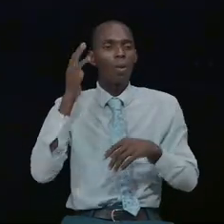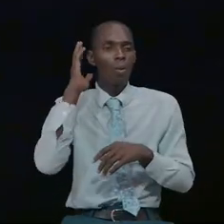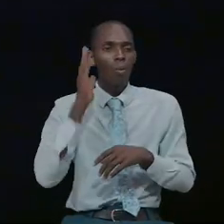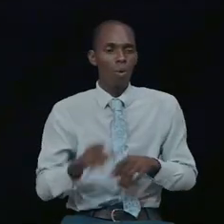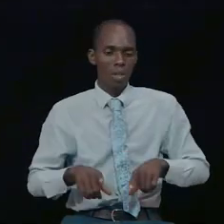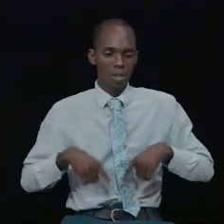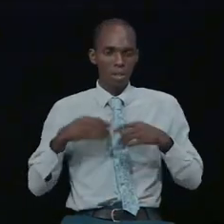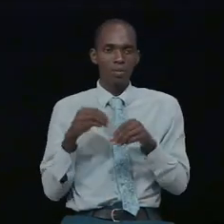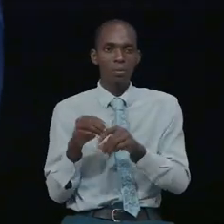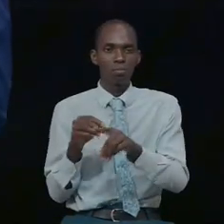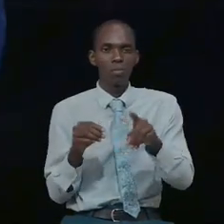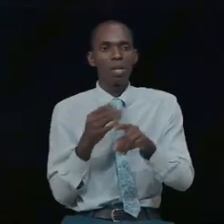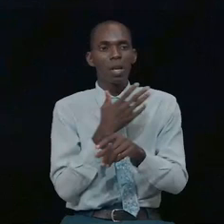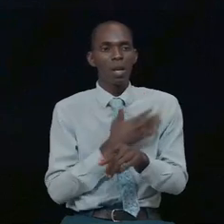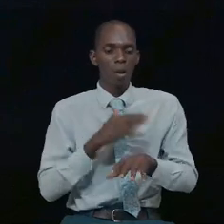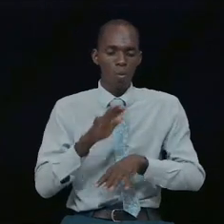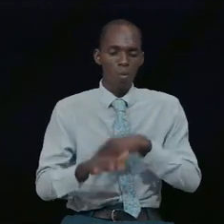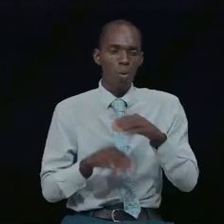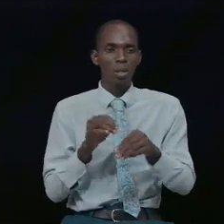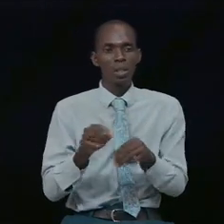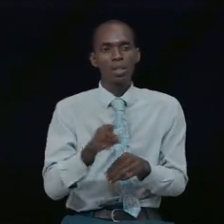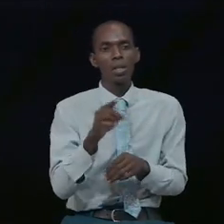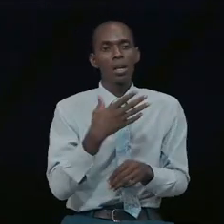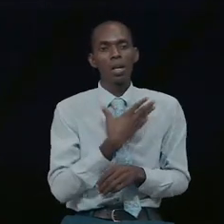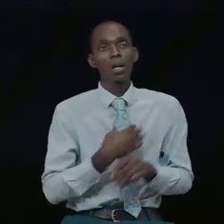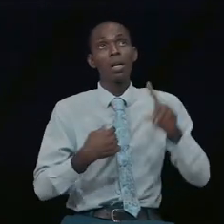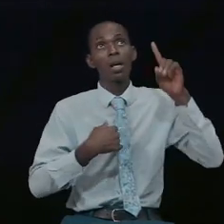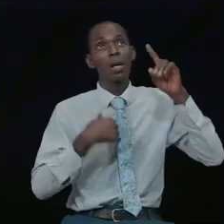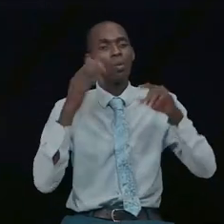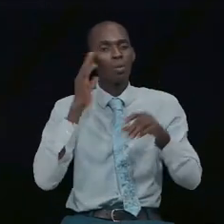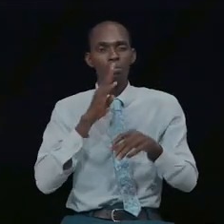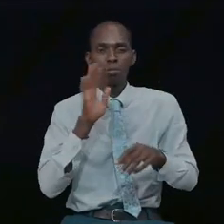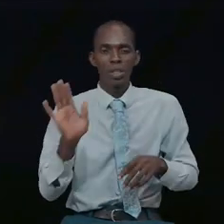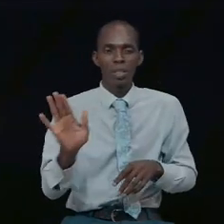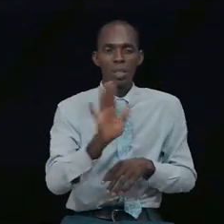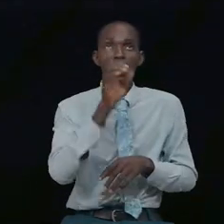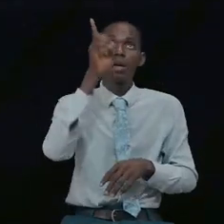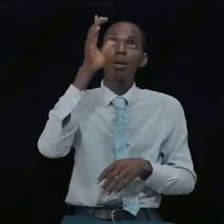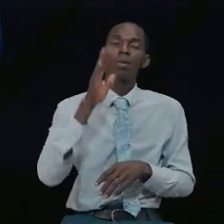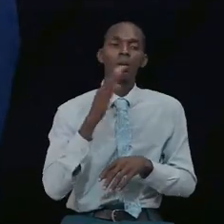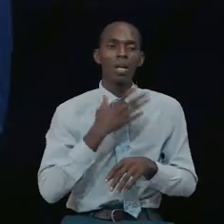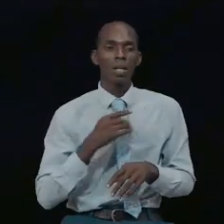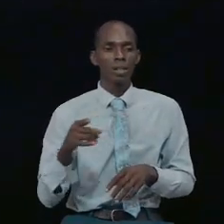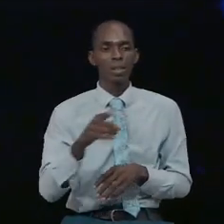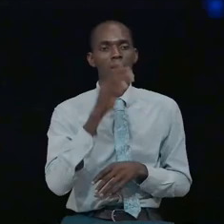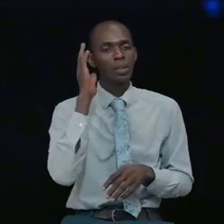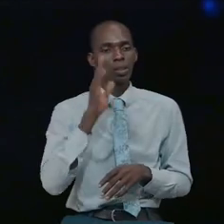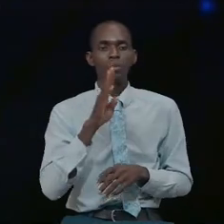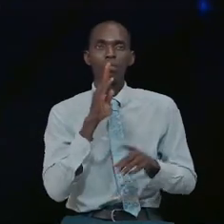them and walk in them, and I will be their God, and they shall be my people.